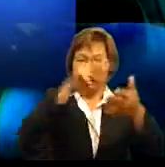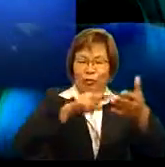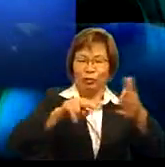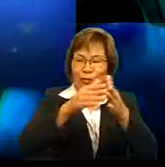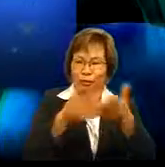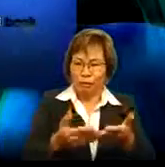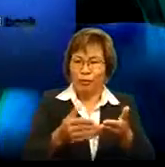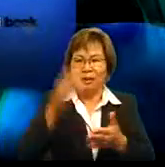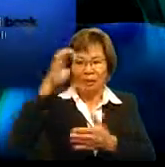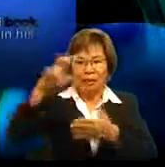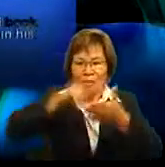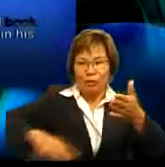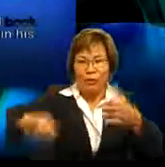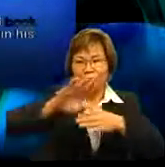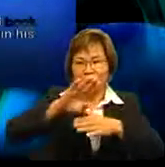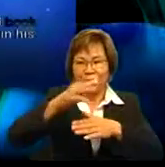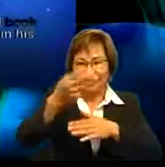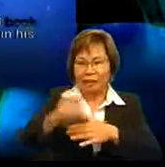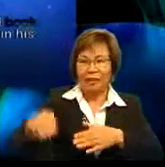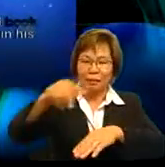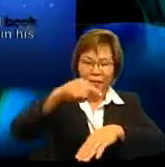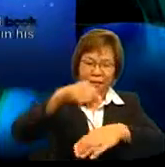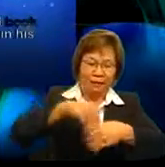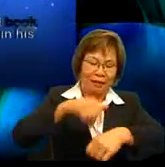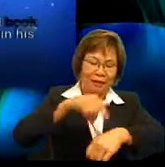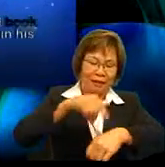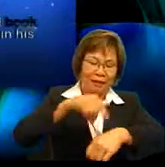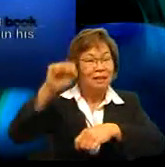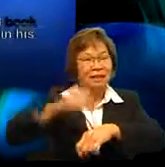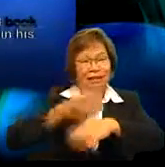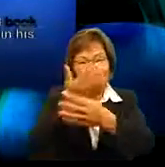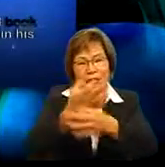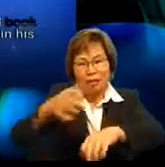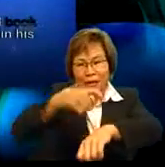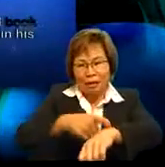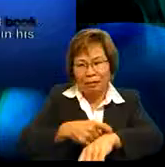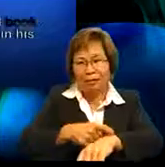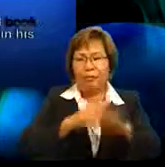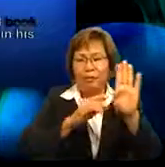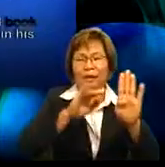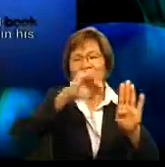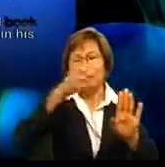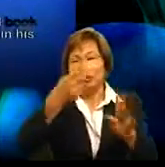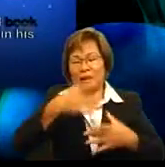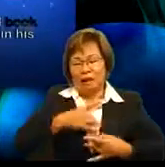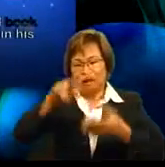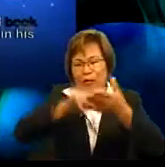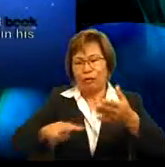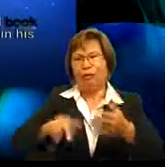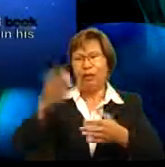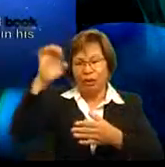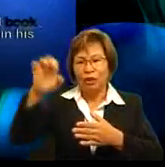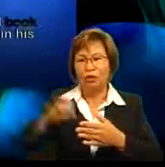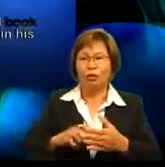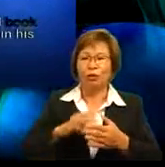books. He reads them in his spare time. B. John likes to read books. He will read them